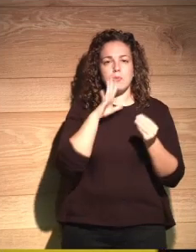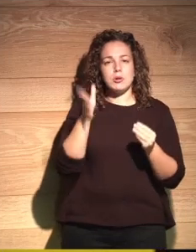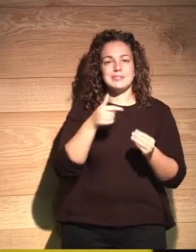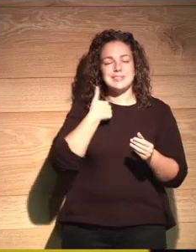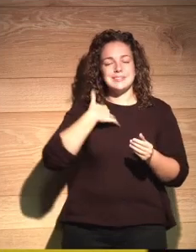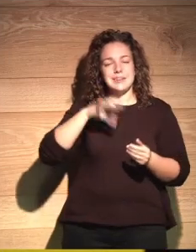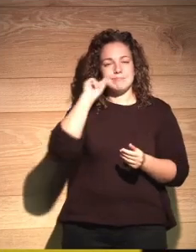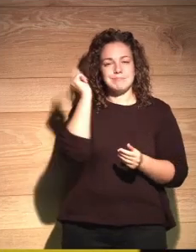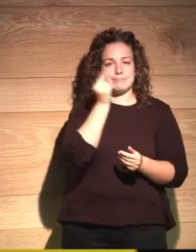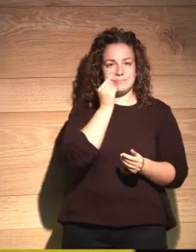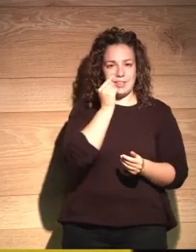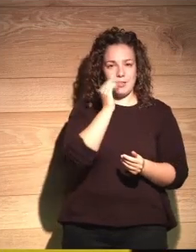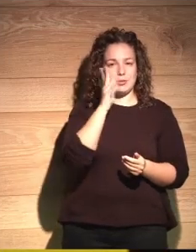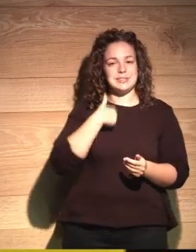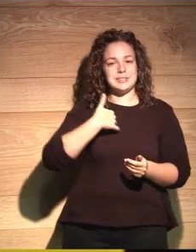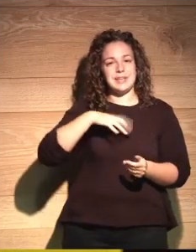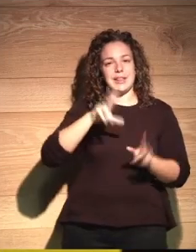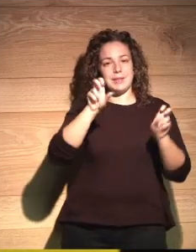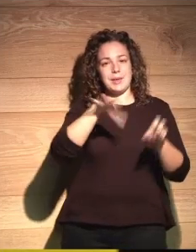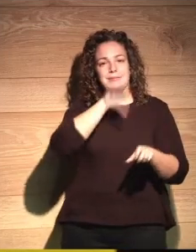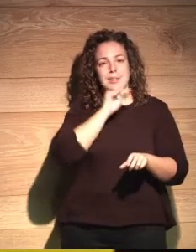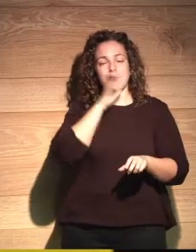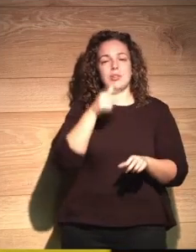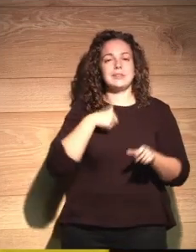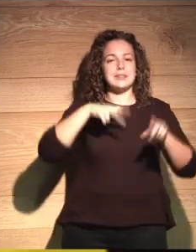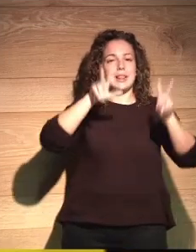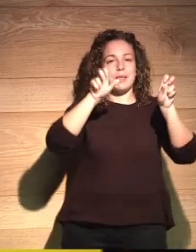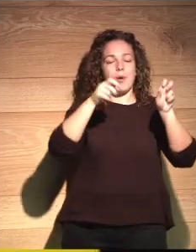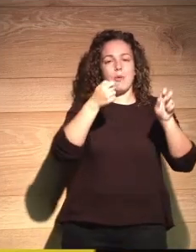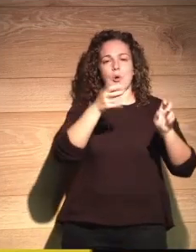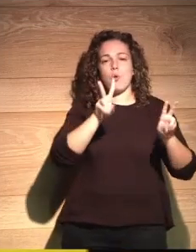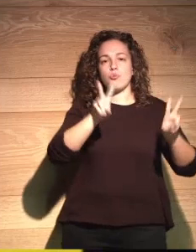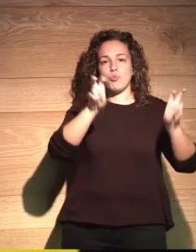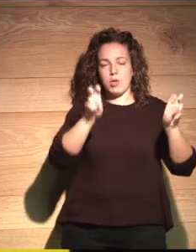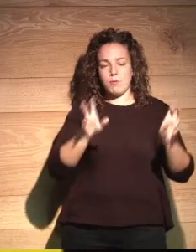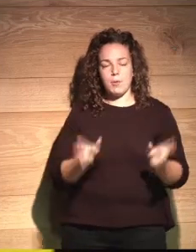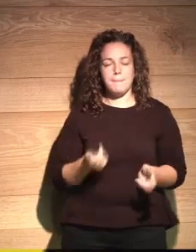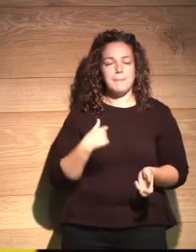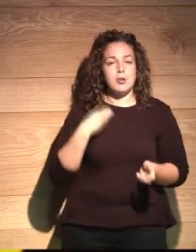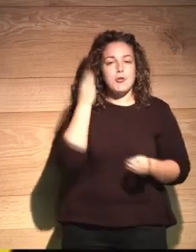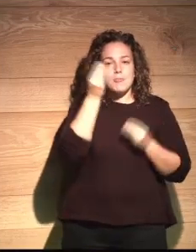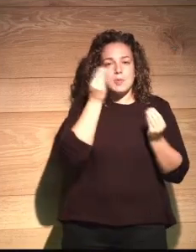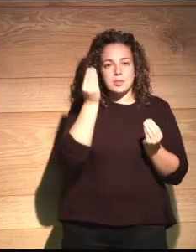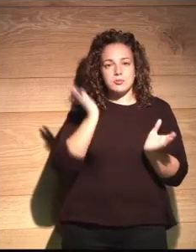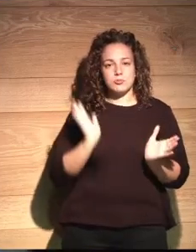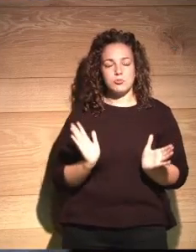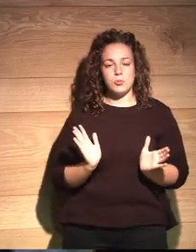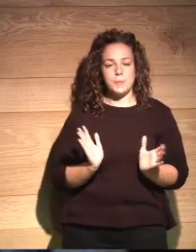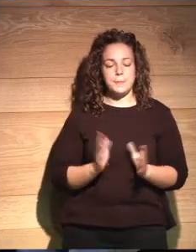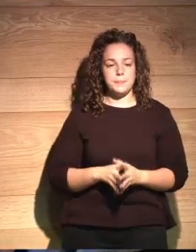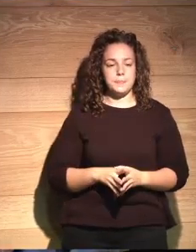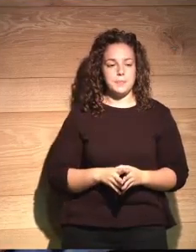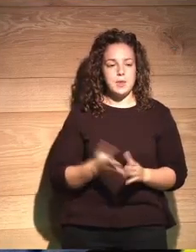there are many people now that are aware of that, well, it is a rather